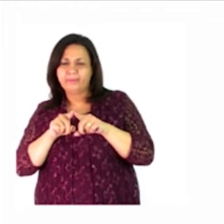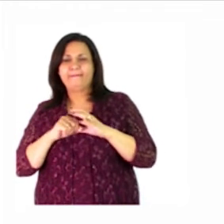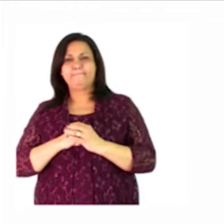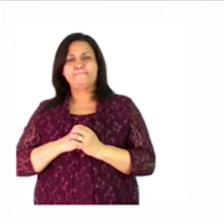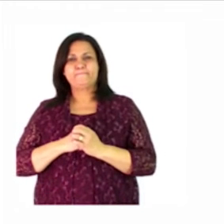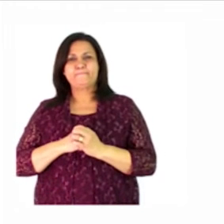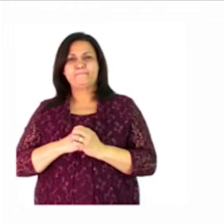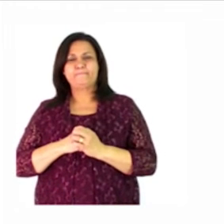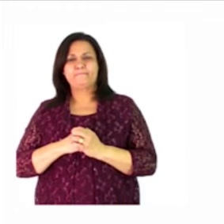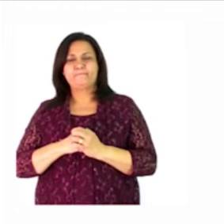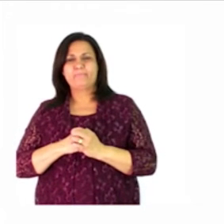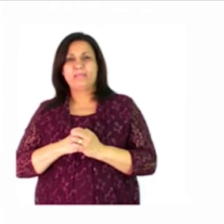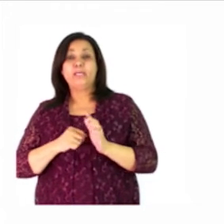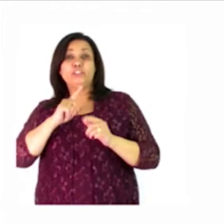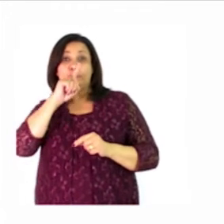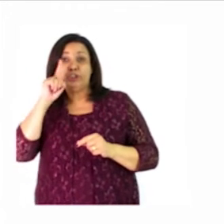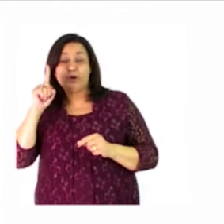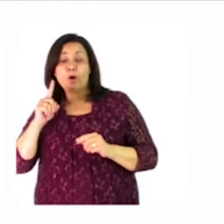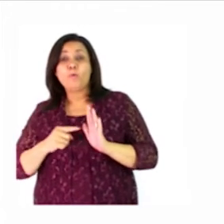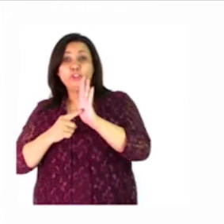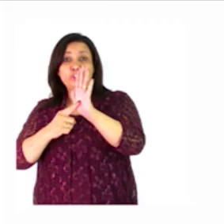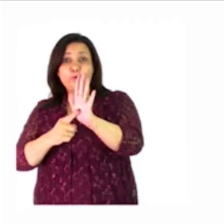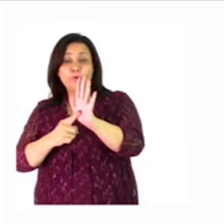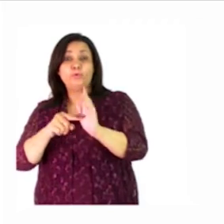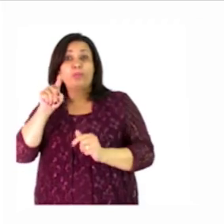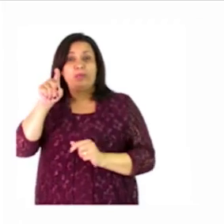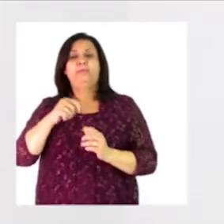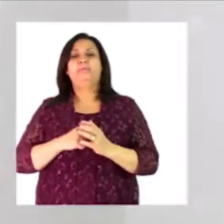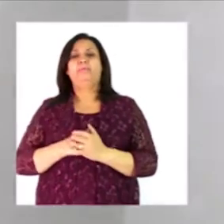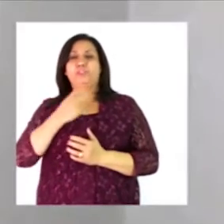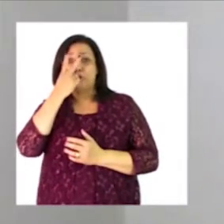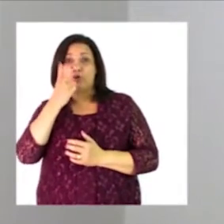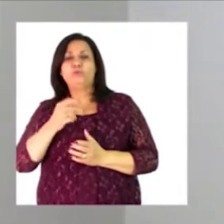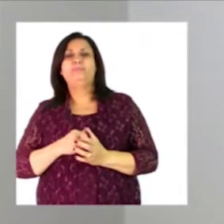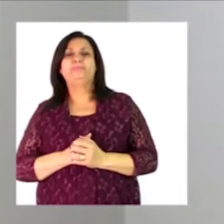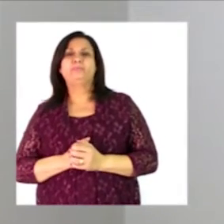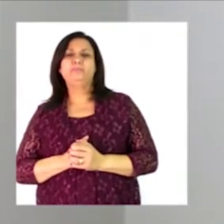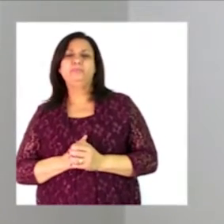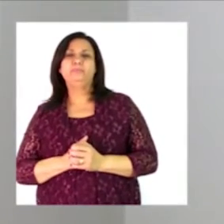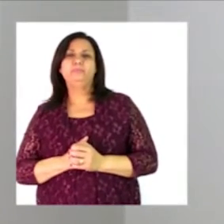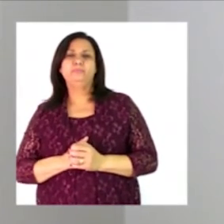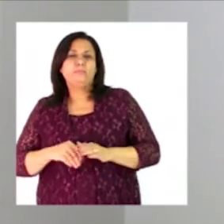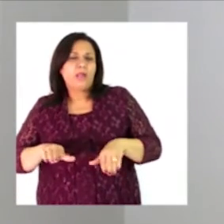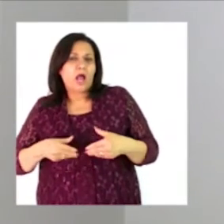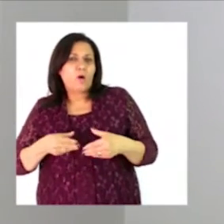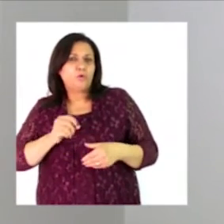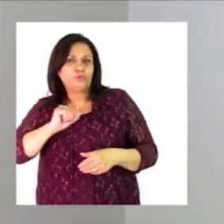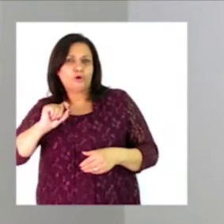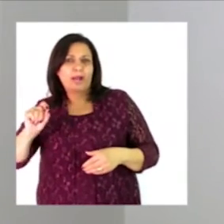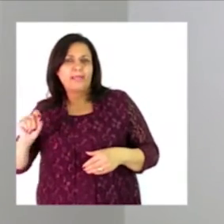to the board and demonstrate to you how we are supposed to write